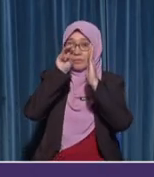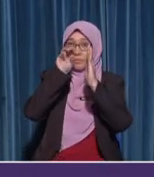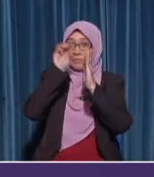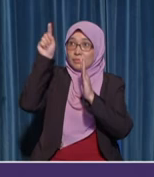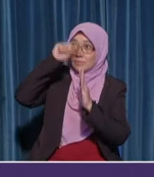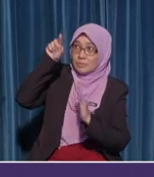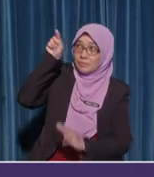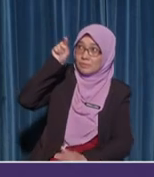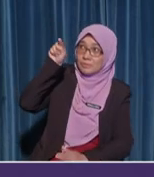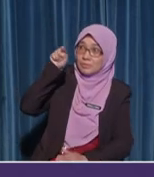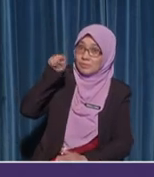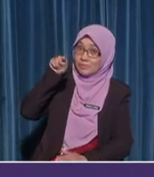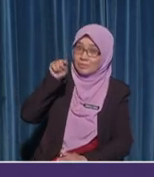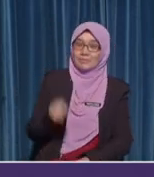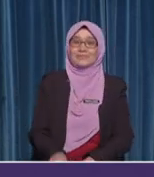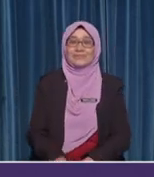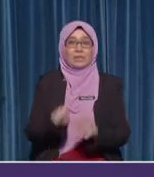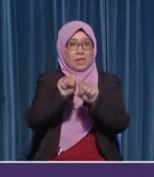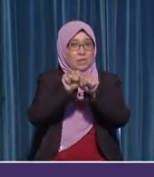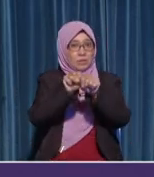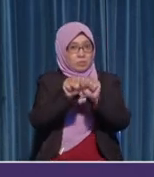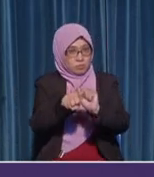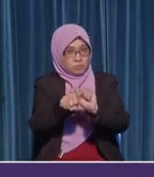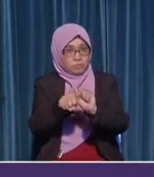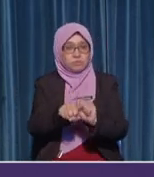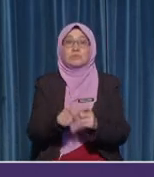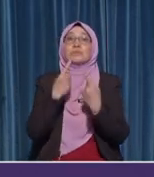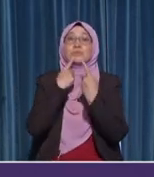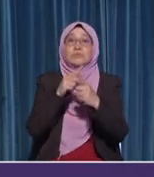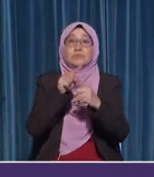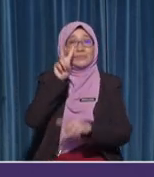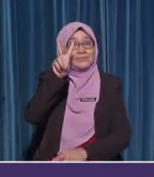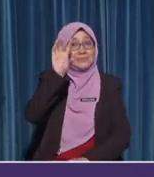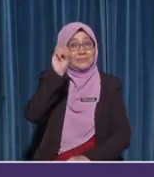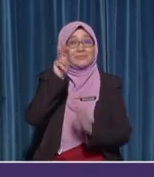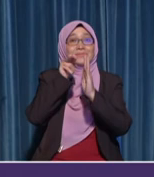Therefore, the answer is 20 minutes.